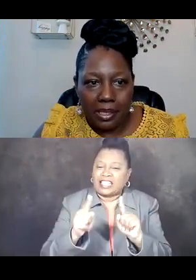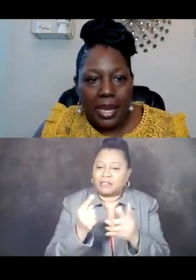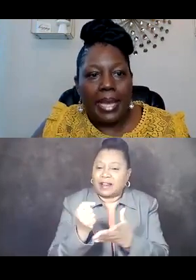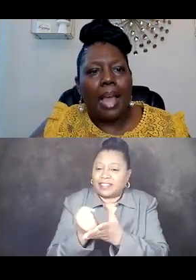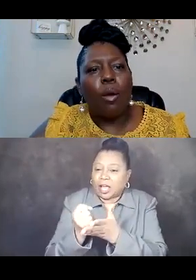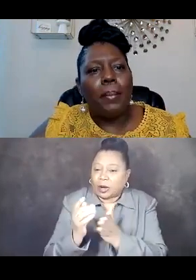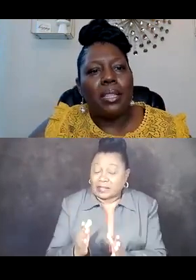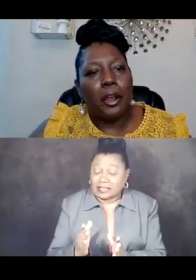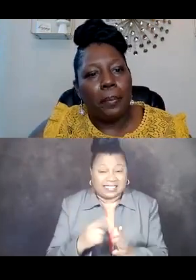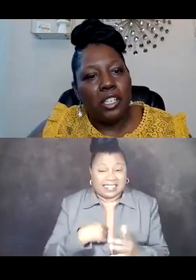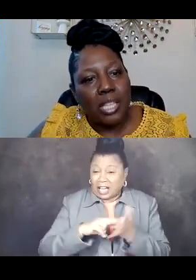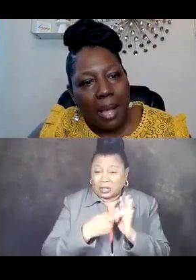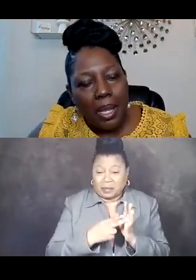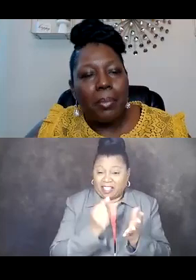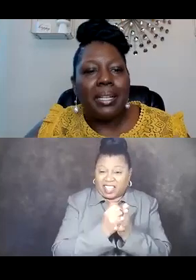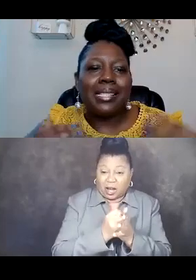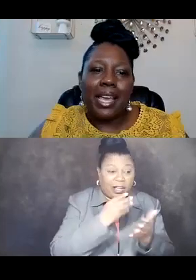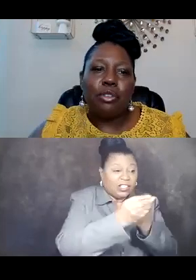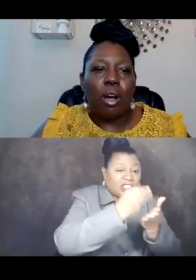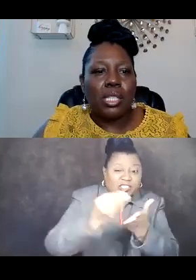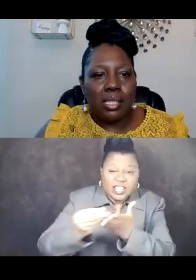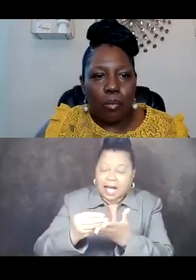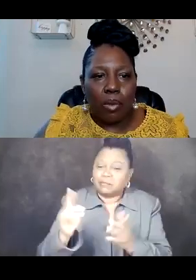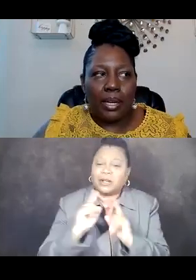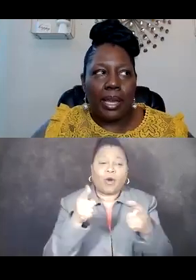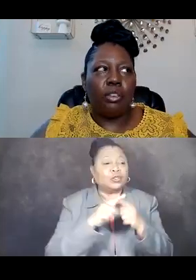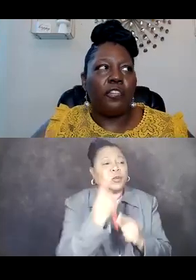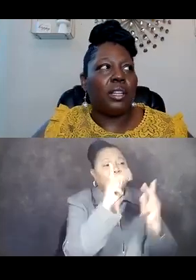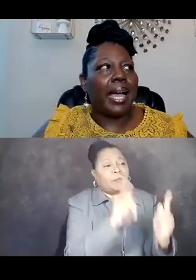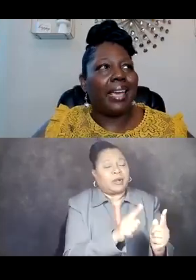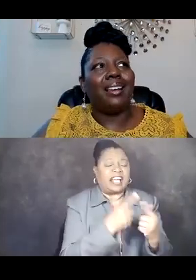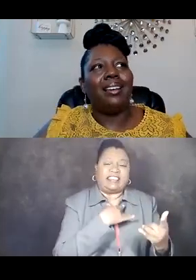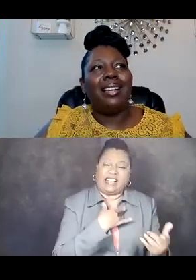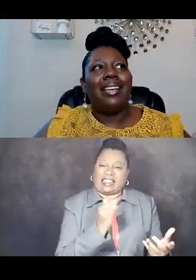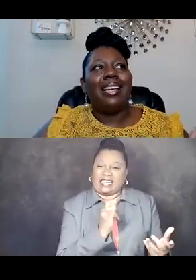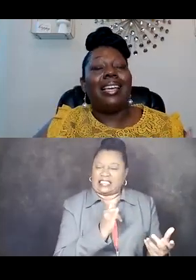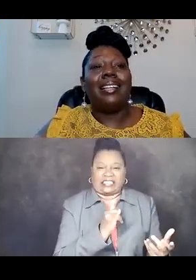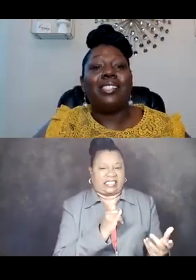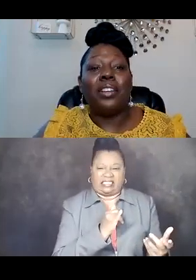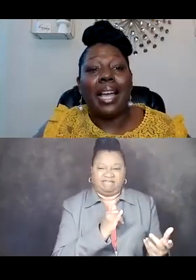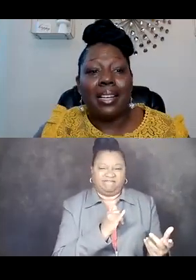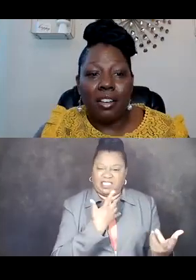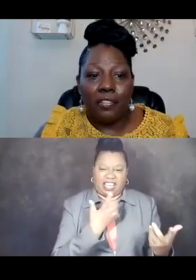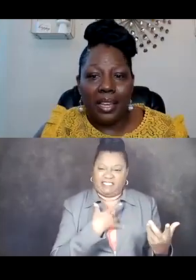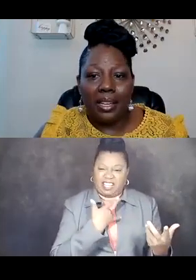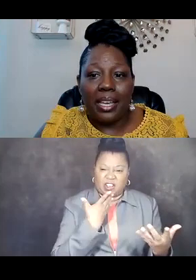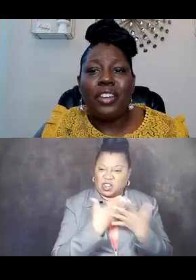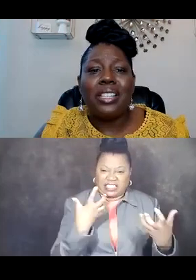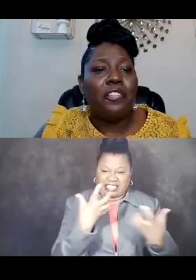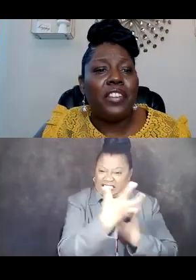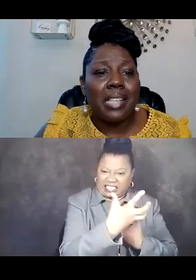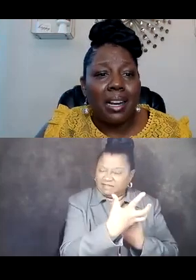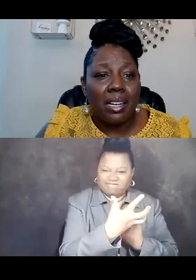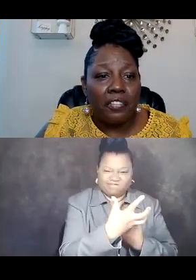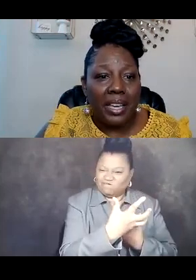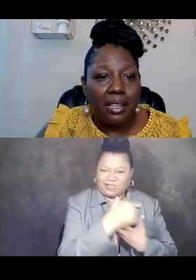therapists. And I don't mean therapy shop, but let's say you go to someone and you feel like, it doesn't feel like a good fit. If